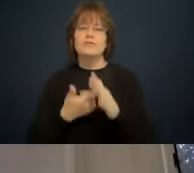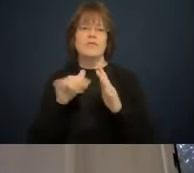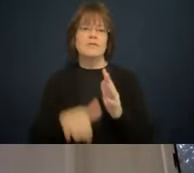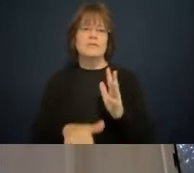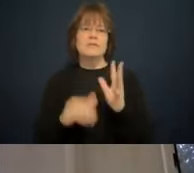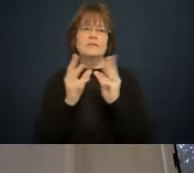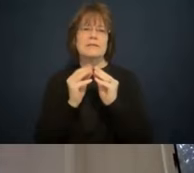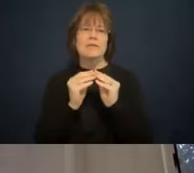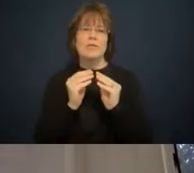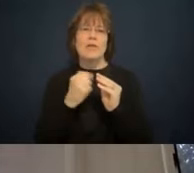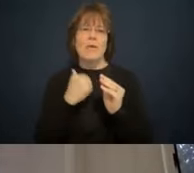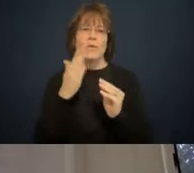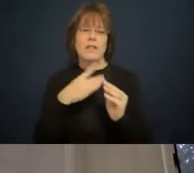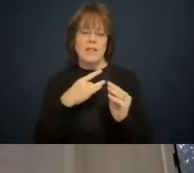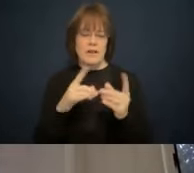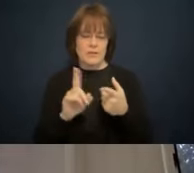to